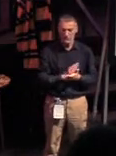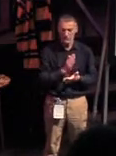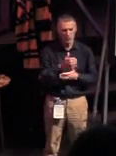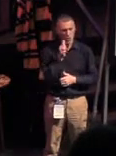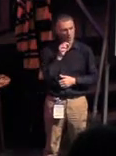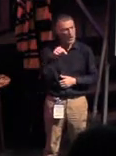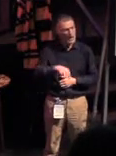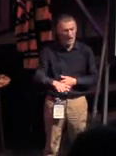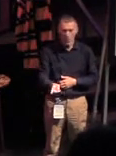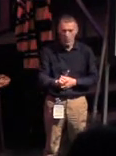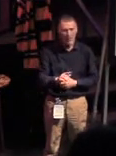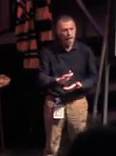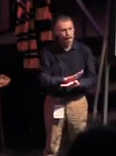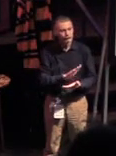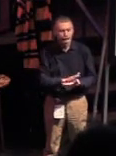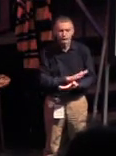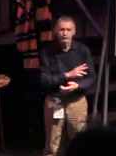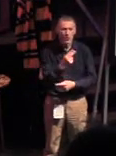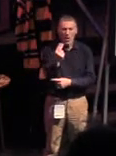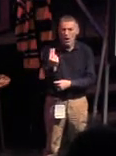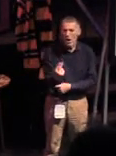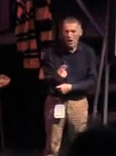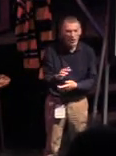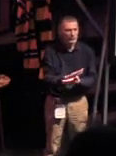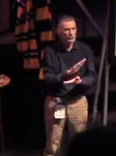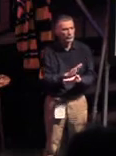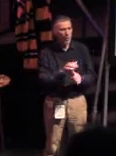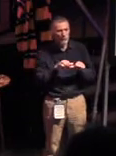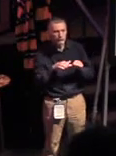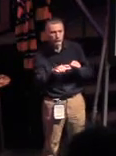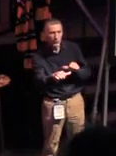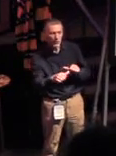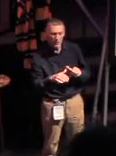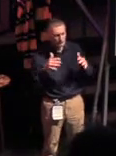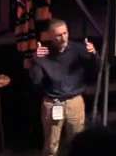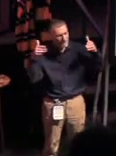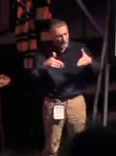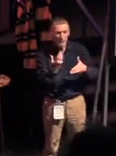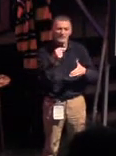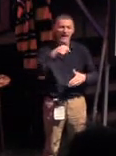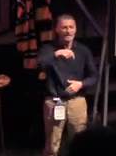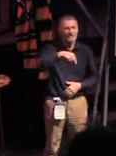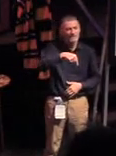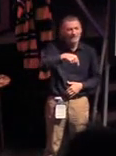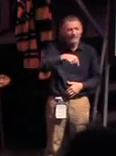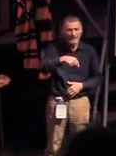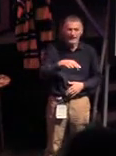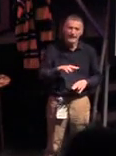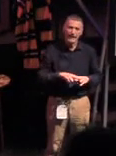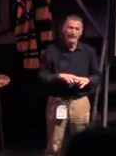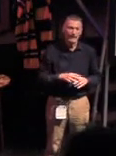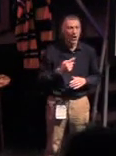enjoying the programmes and the art and the rest of it. If only all the